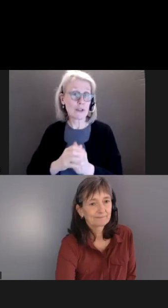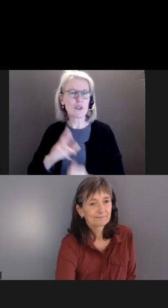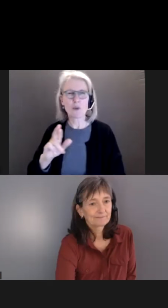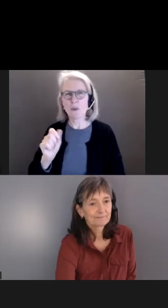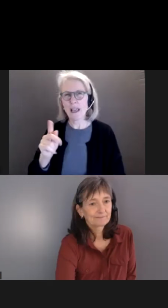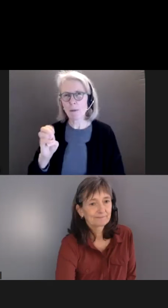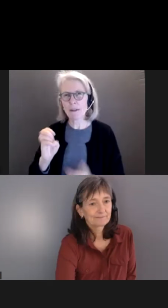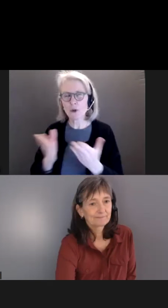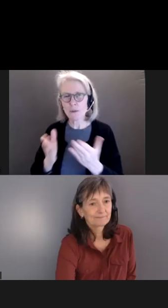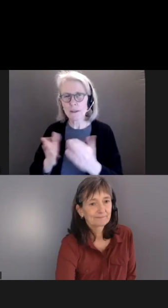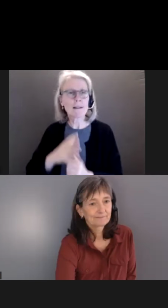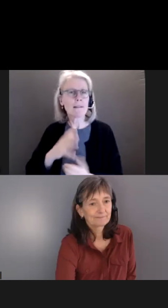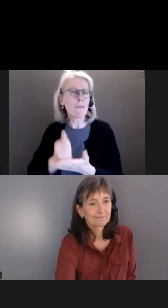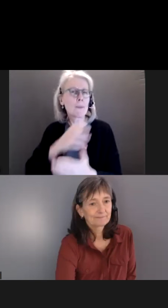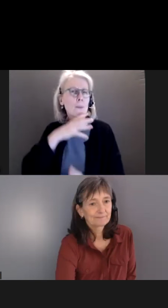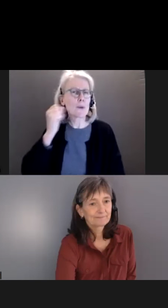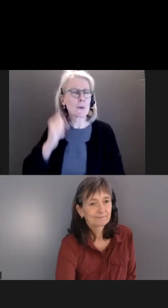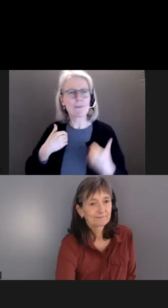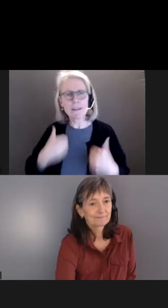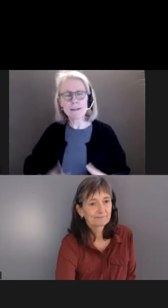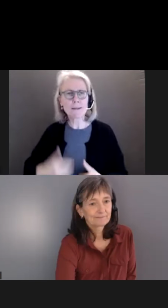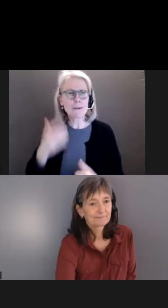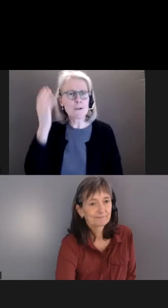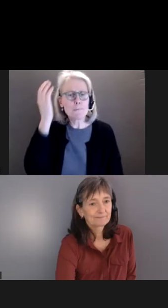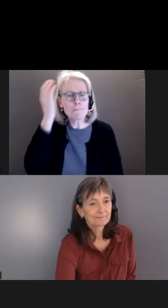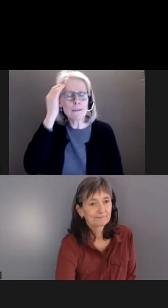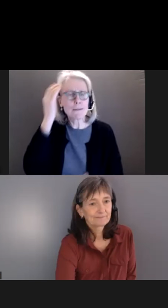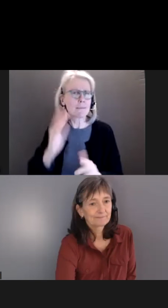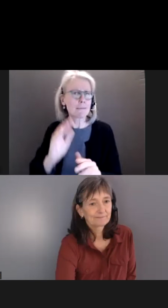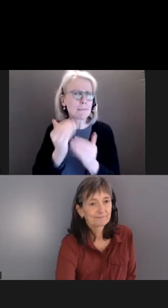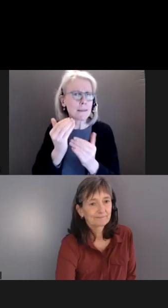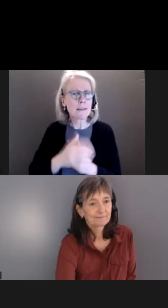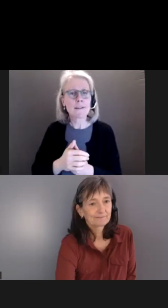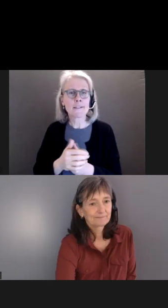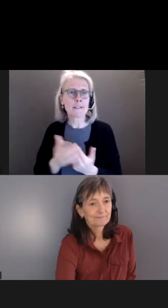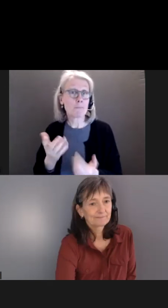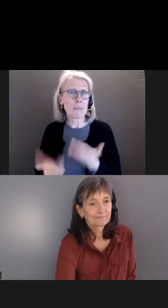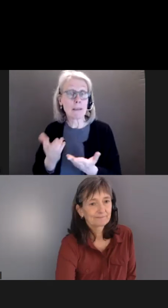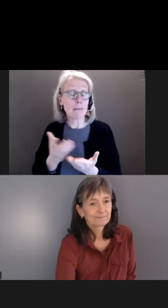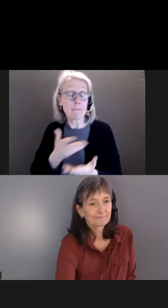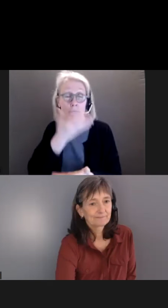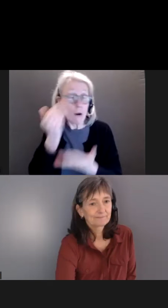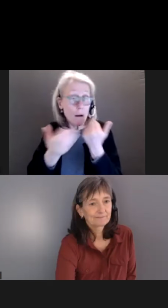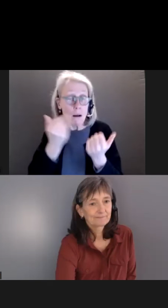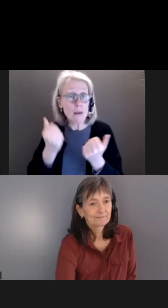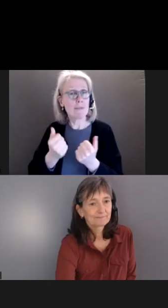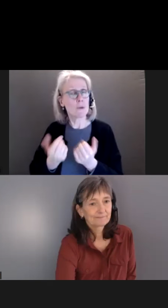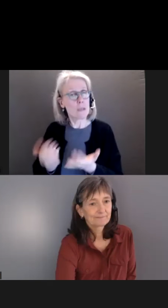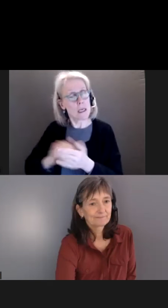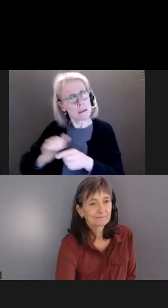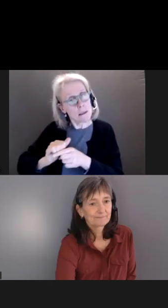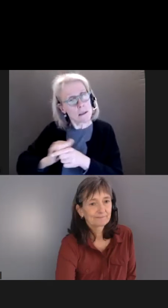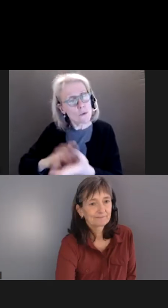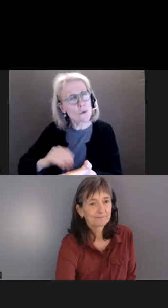with physical or mental limitations adapt to their conditions by either learning or relearning skills needed to function in everyday